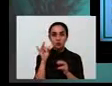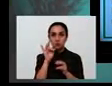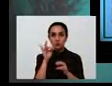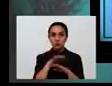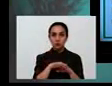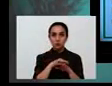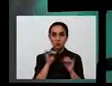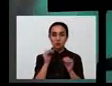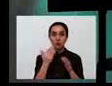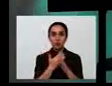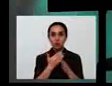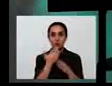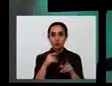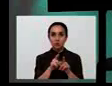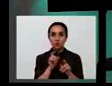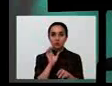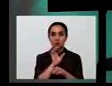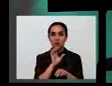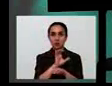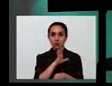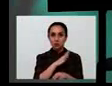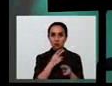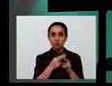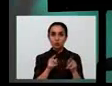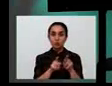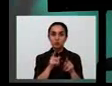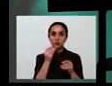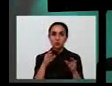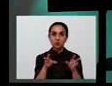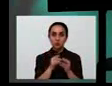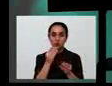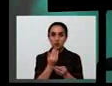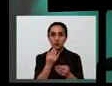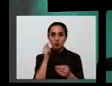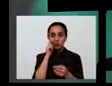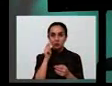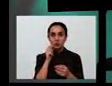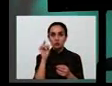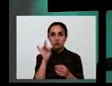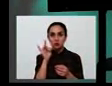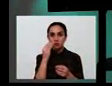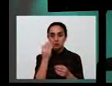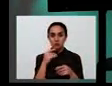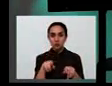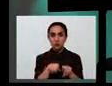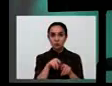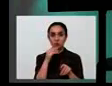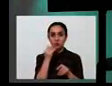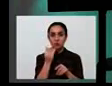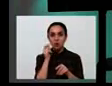Respublikasini qo'llab-quvvatlagani uchun tanqid qilib keladi. Shuning bilan birgalikda Xitoy Xalq Respublikasi hukumati jahon